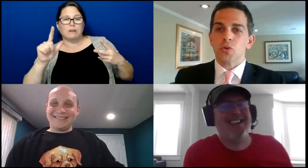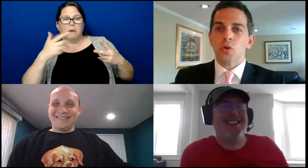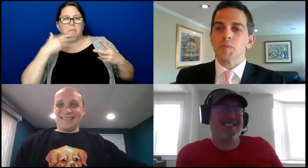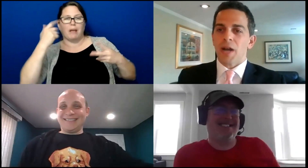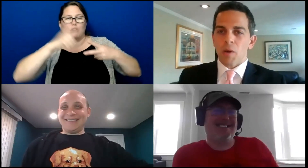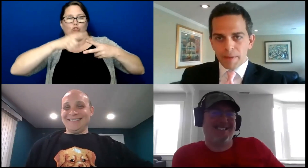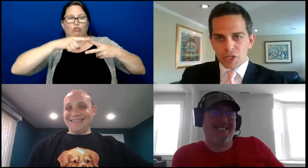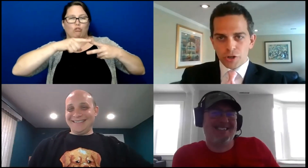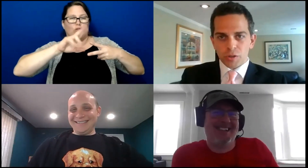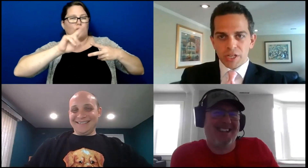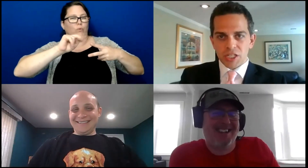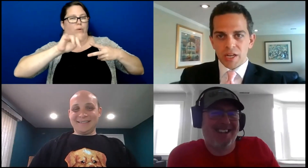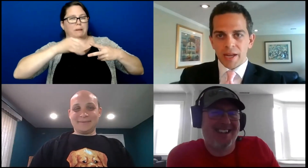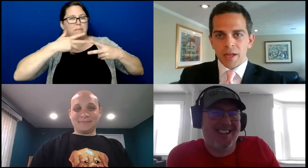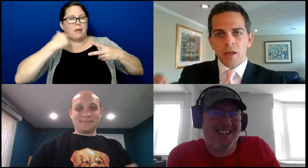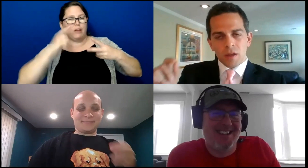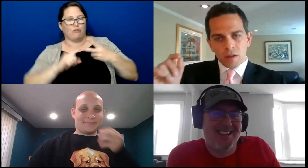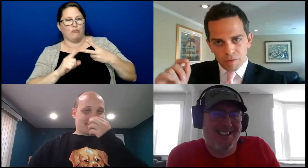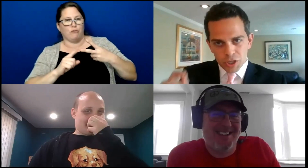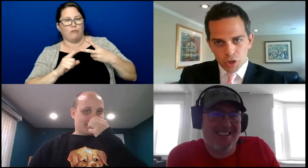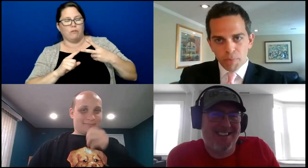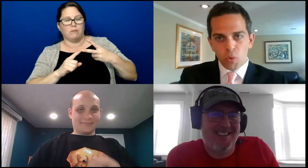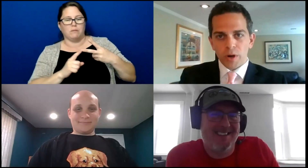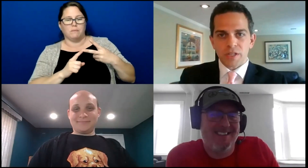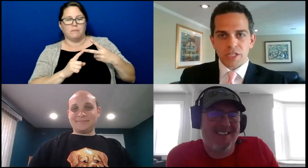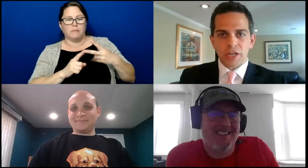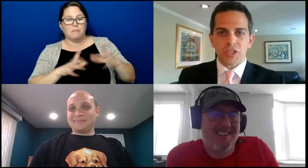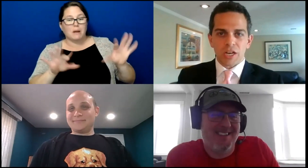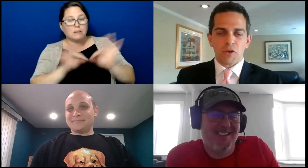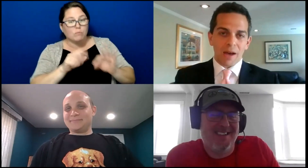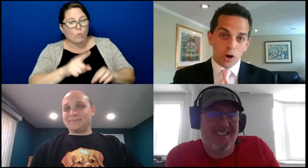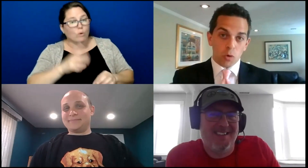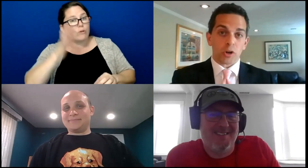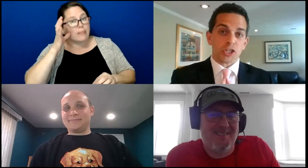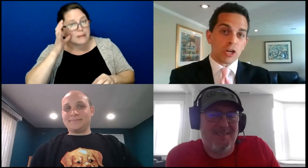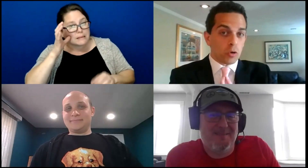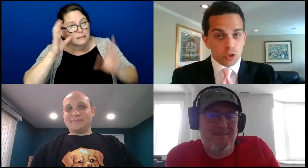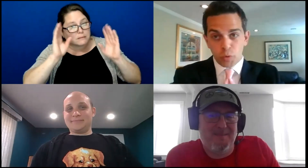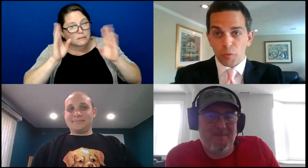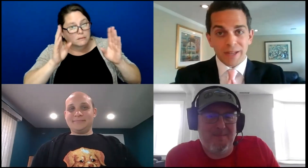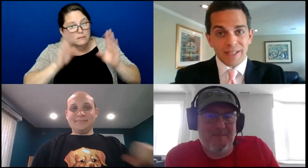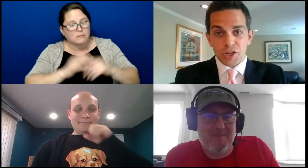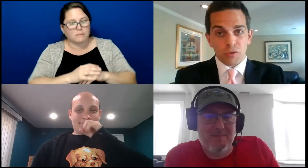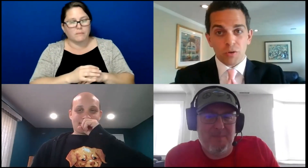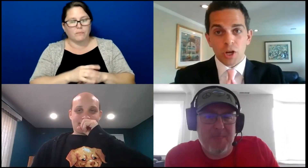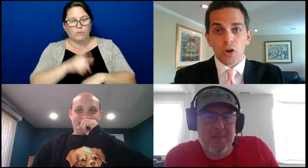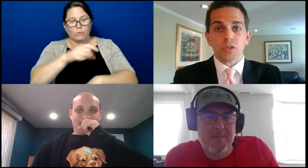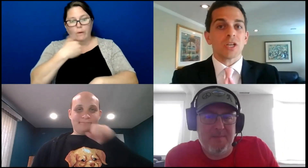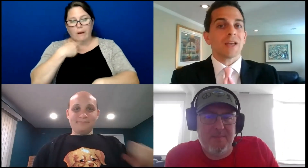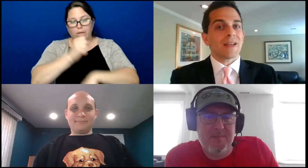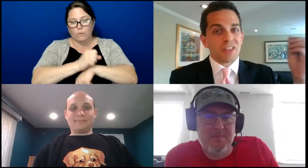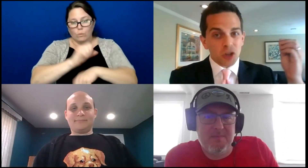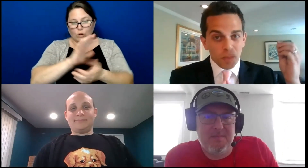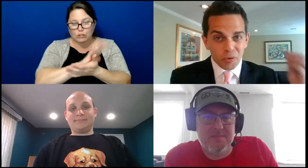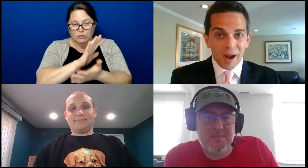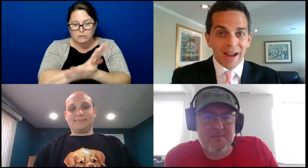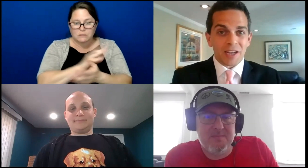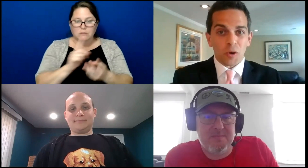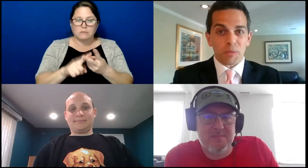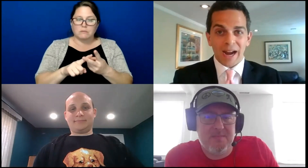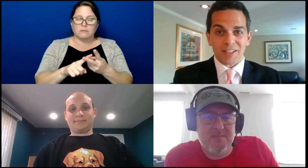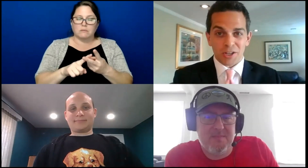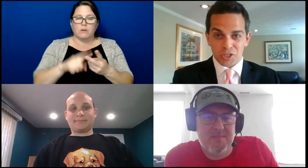on these tools, but I want to make sure you're listening. These are important skills. And if you have our worksheet or just want to write down in your own notes, These